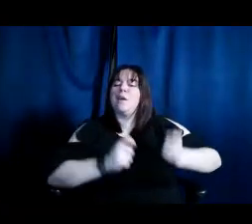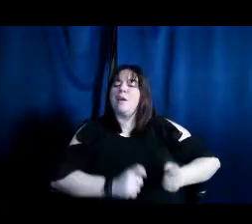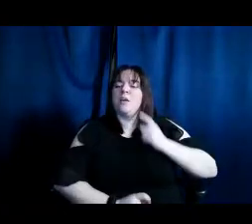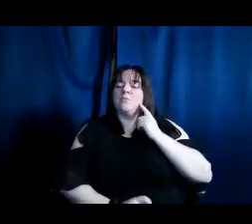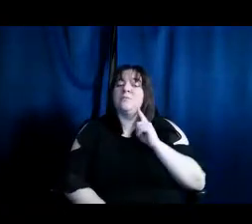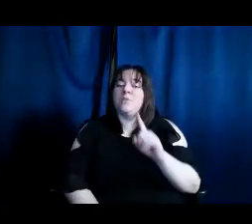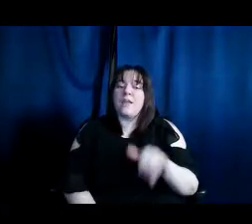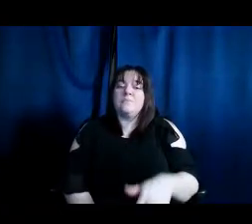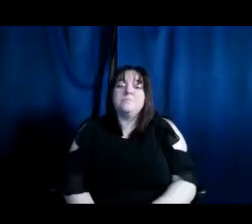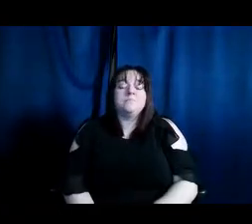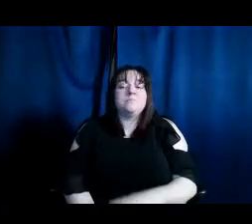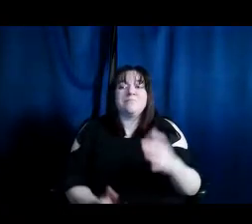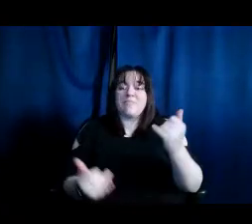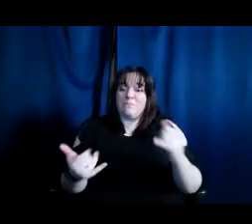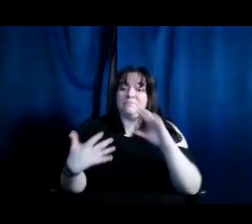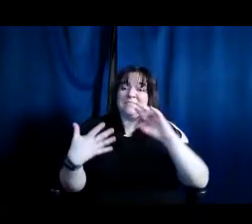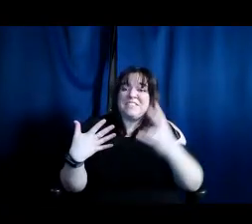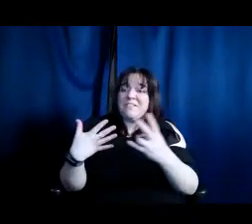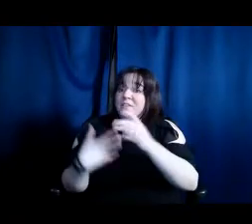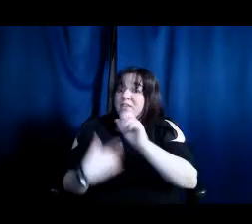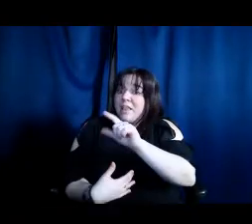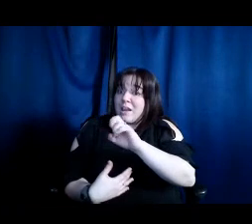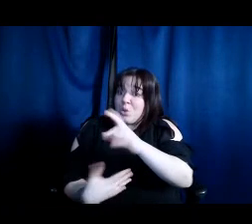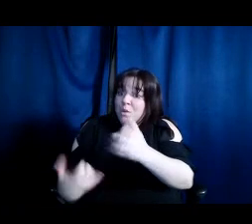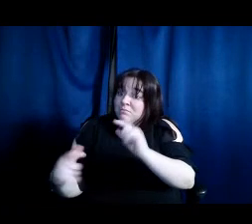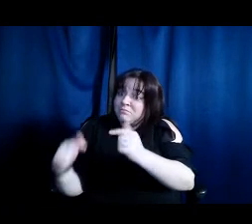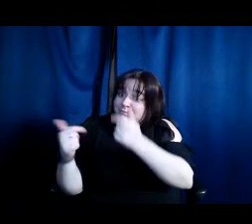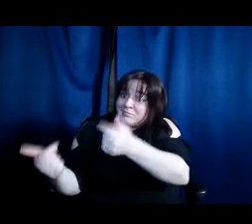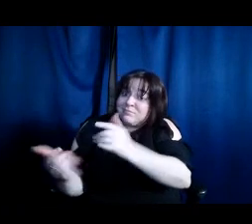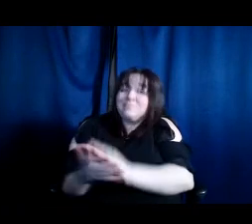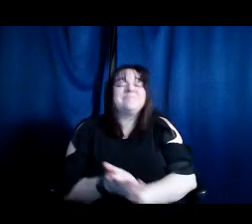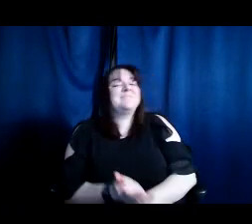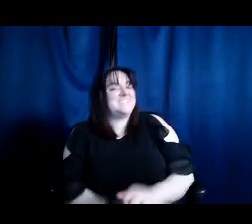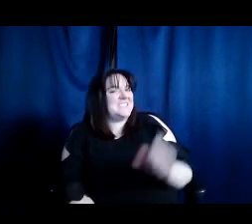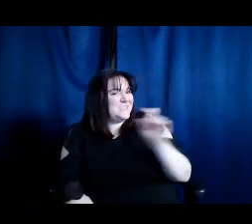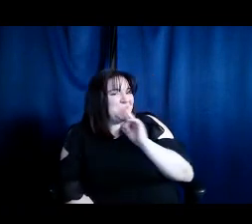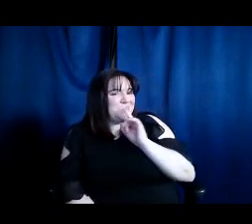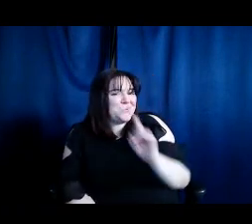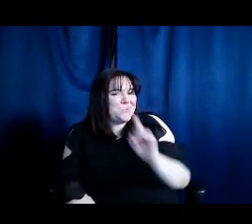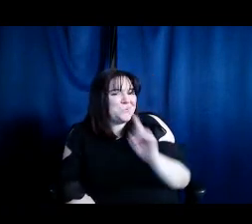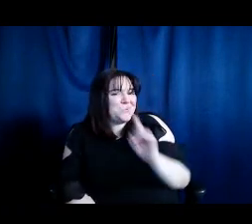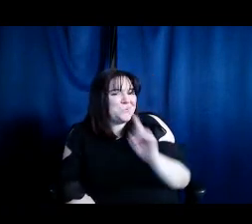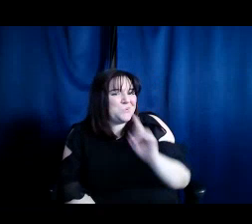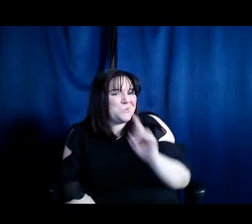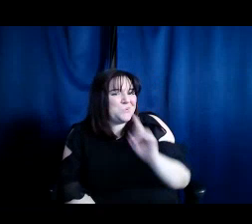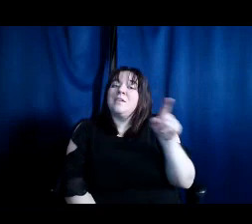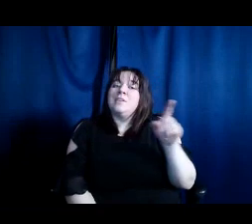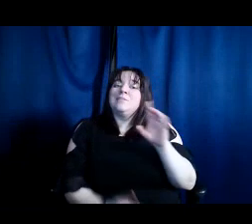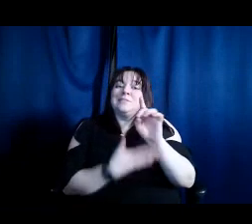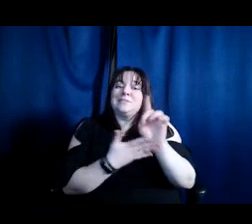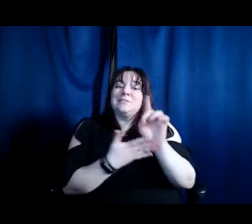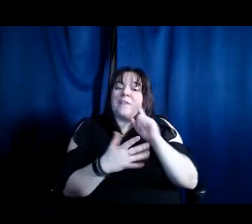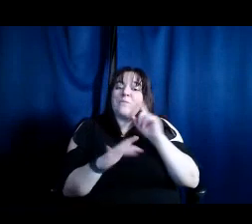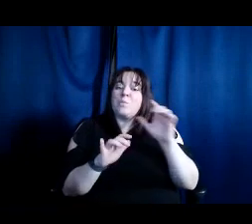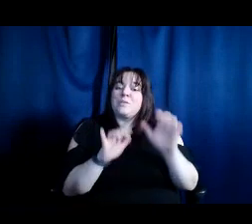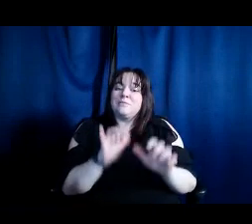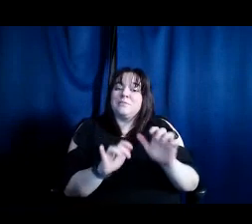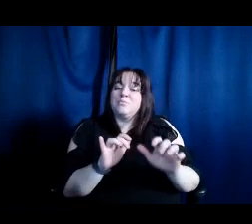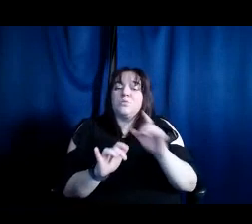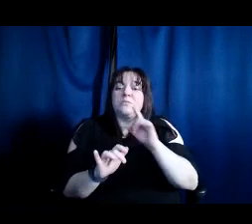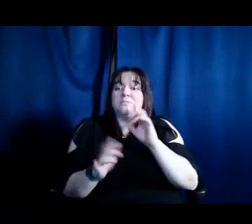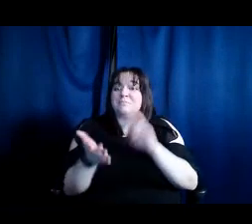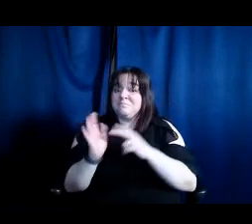designing the site for keyboard navigation? Sure. This means users can navigate your website by using their